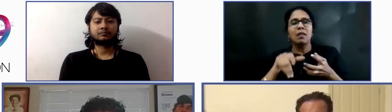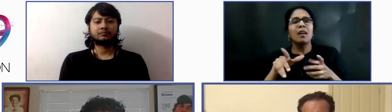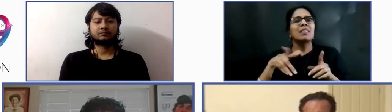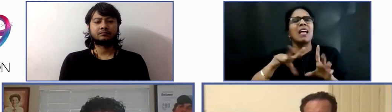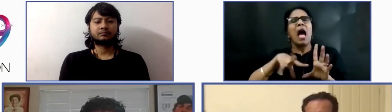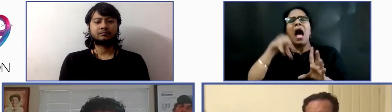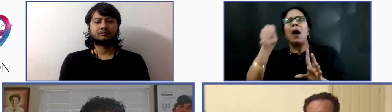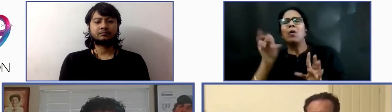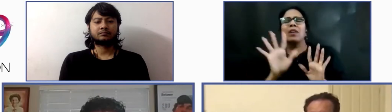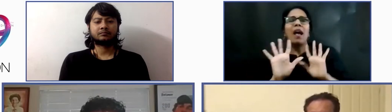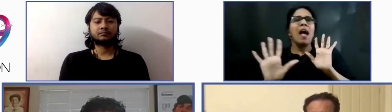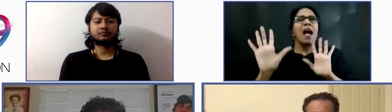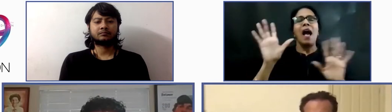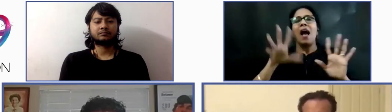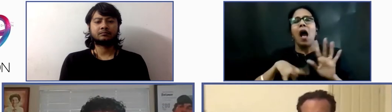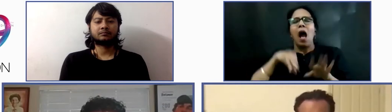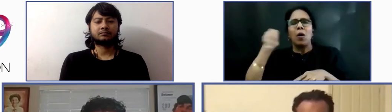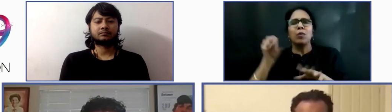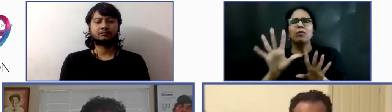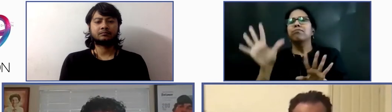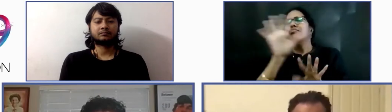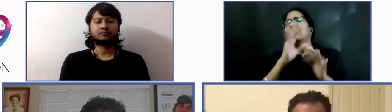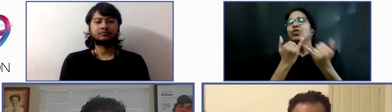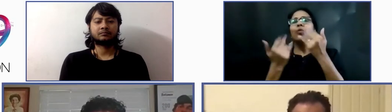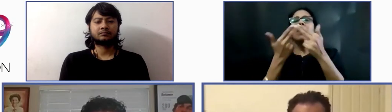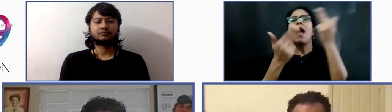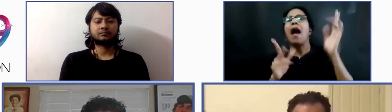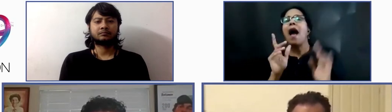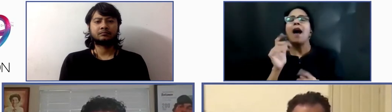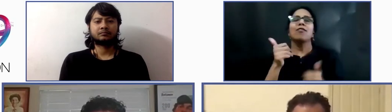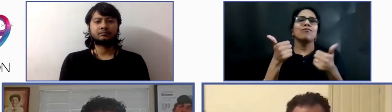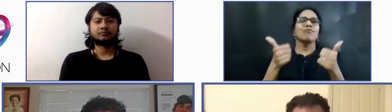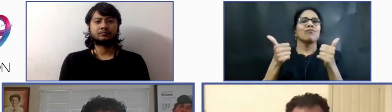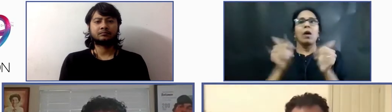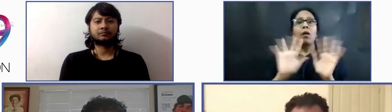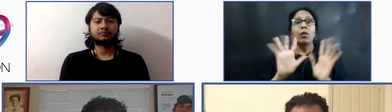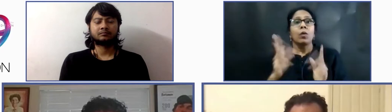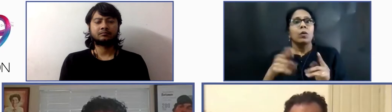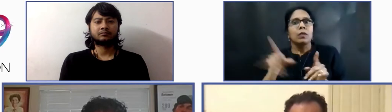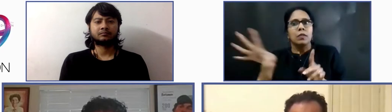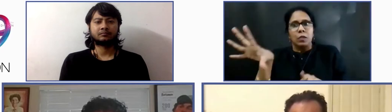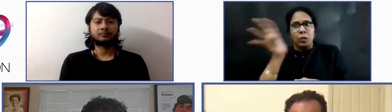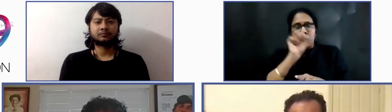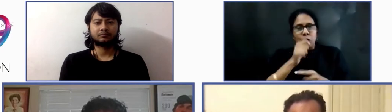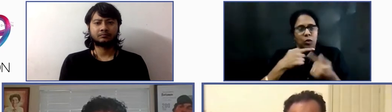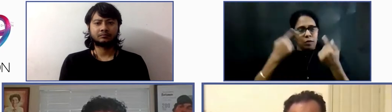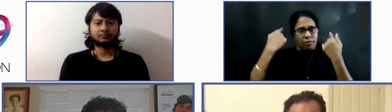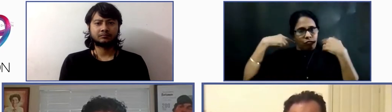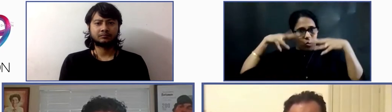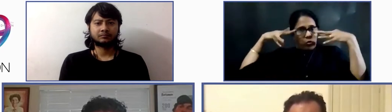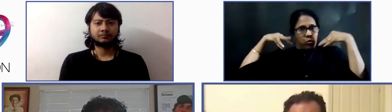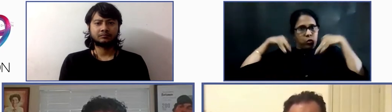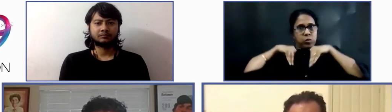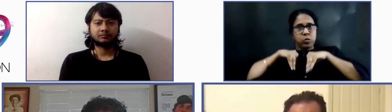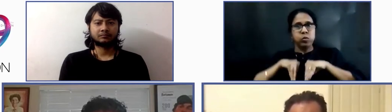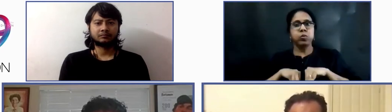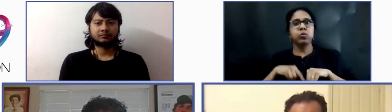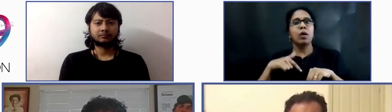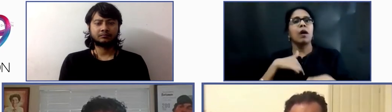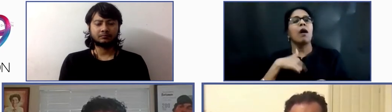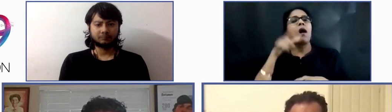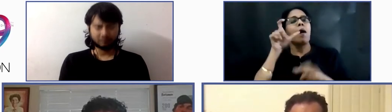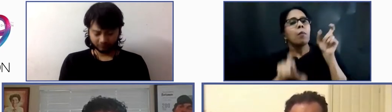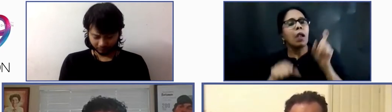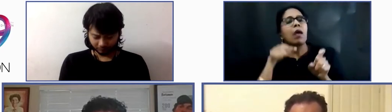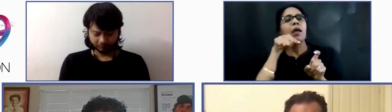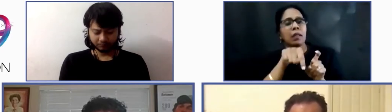It's not the superficial or not the top layer of plot, right? It's what is happening beyond the plot. It's what we call the